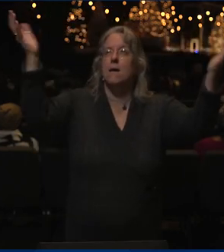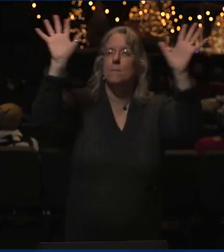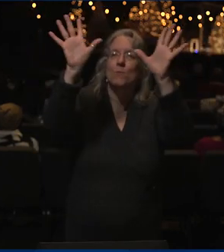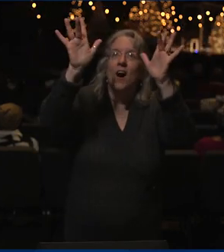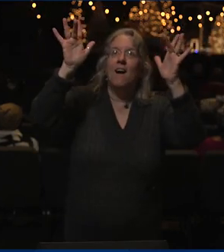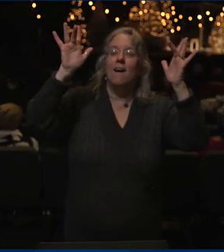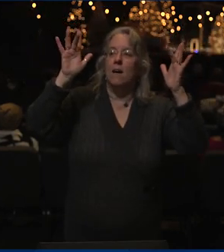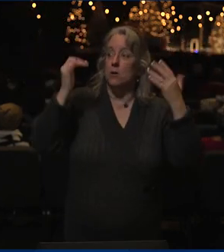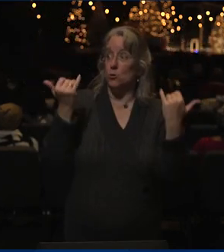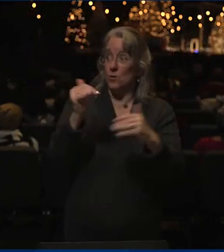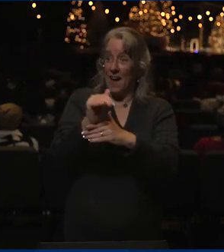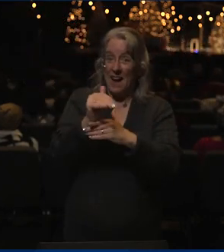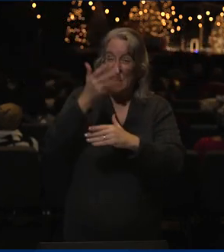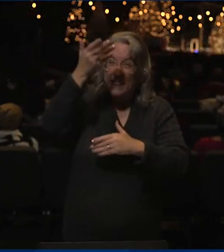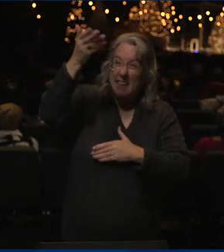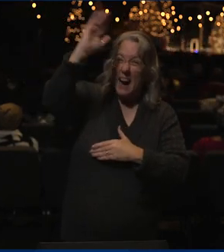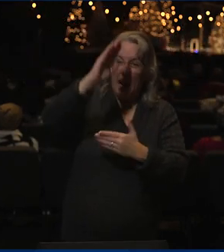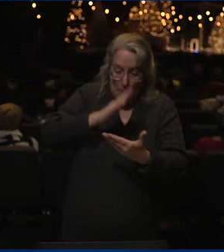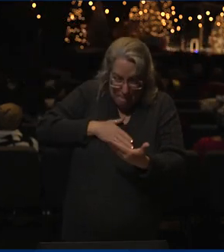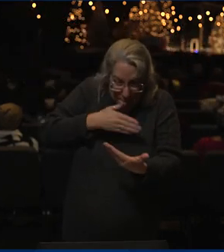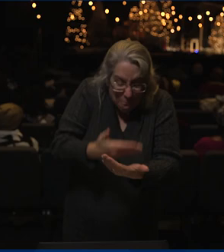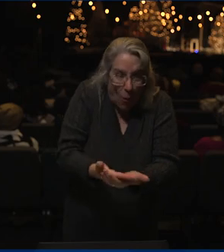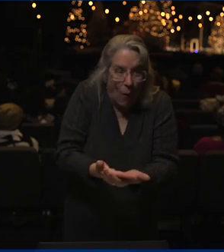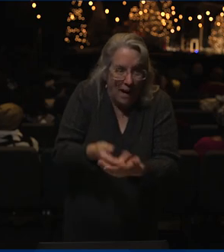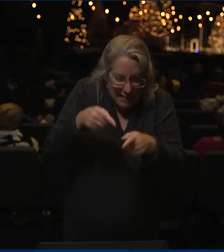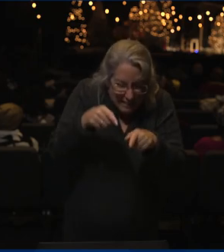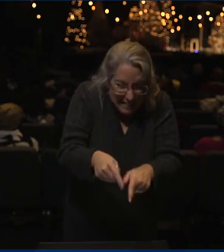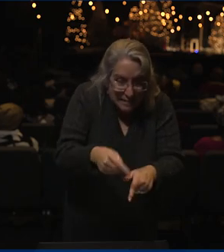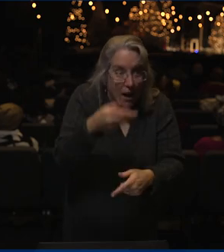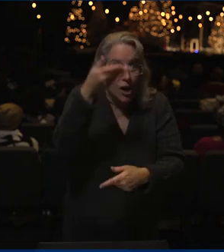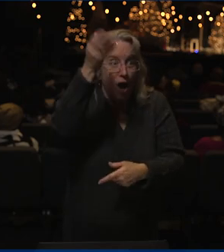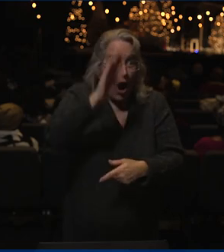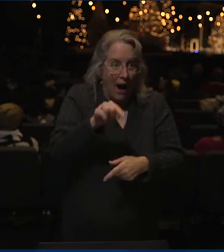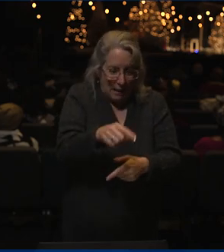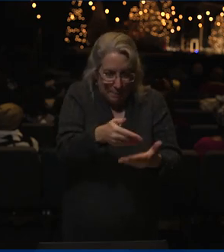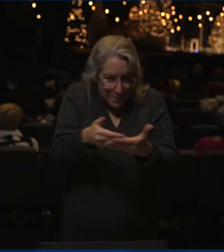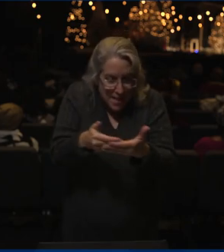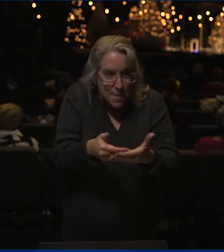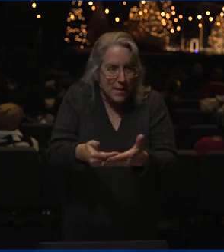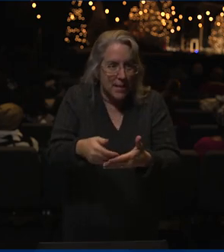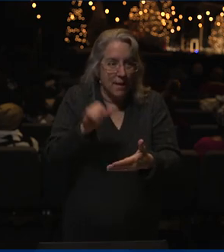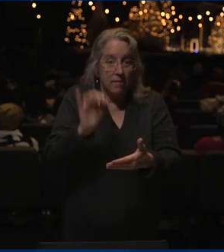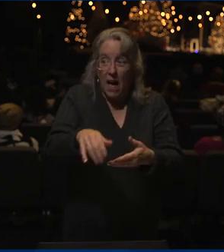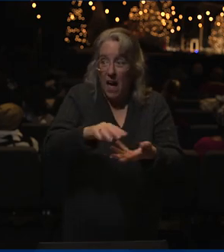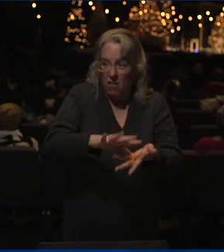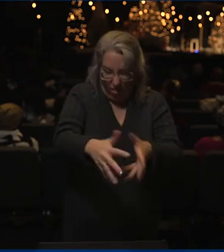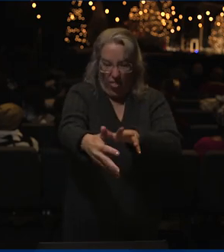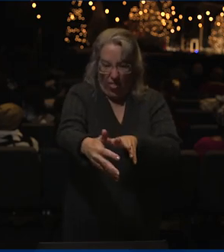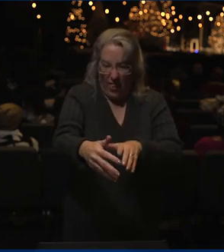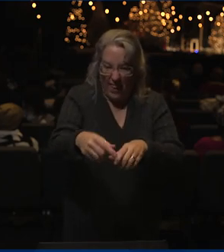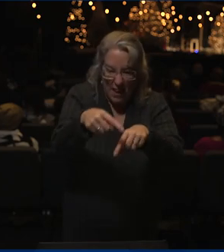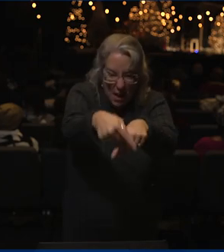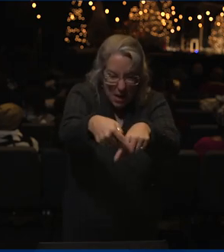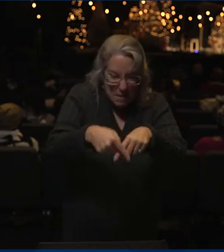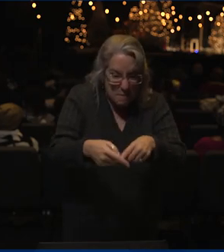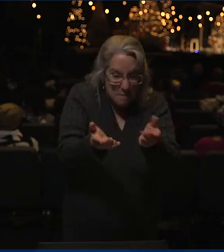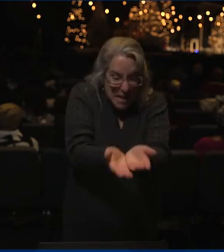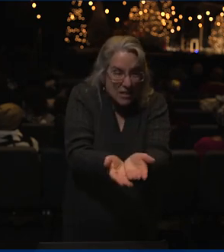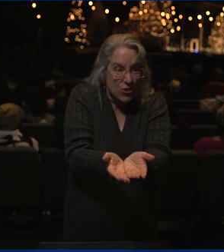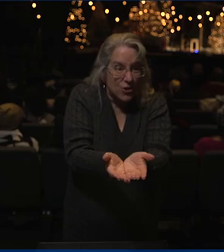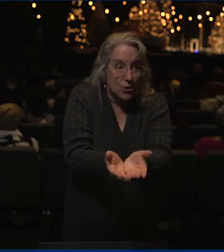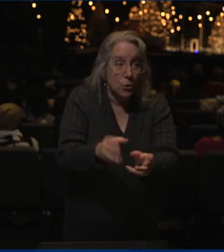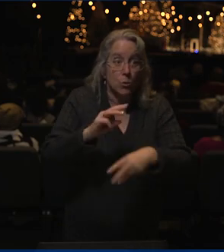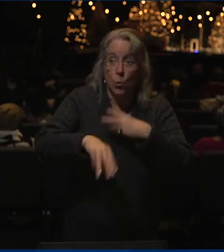born. God, a tiny baby. God, in a messy manger. The world has been so